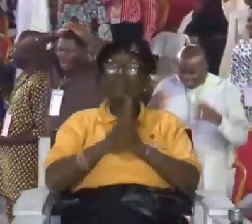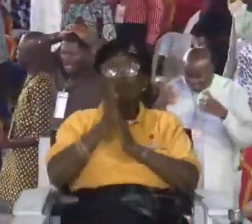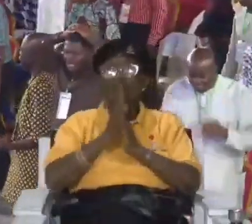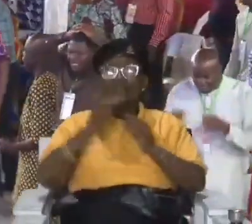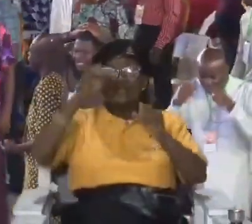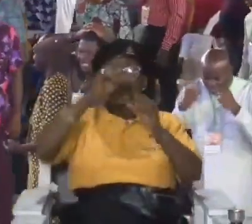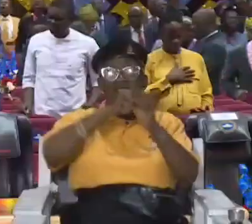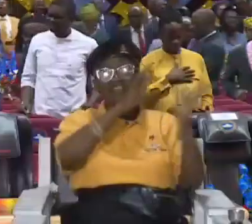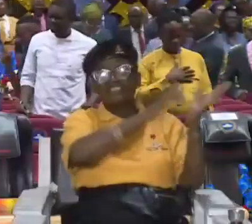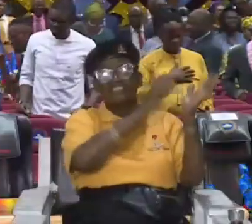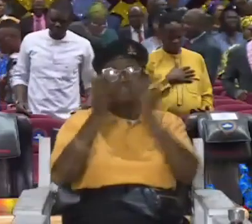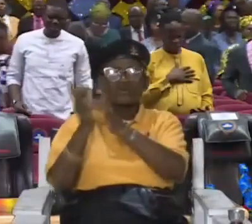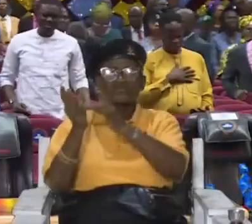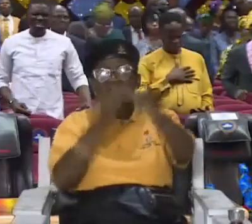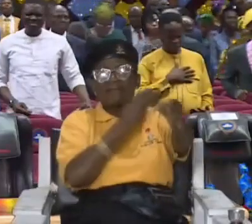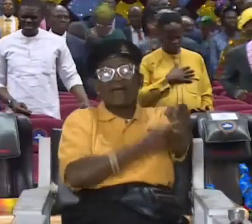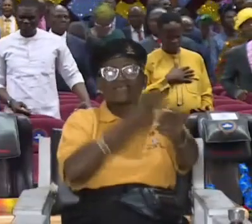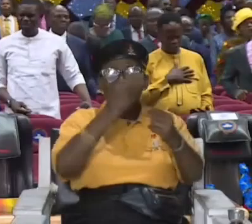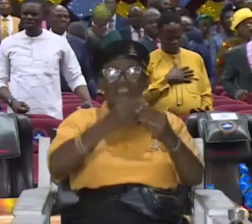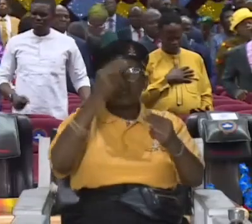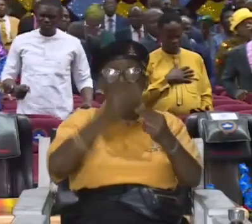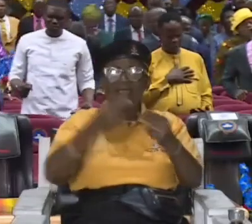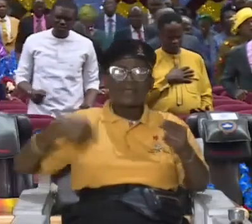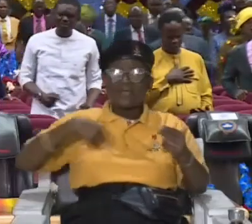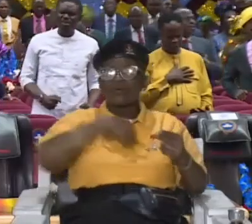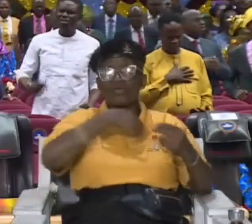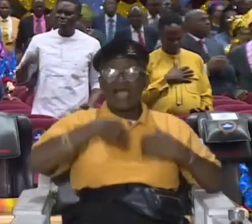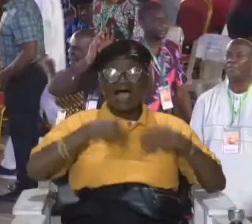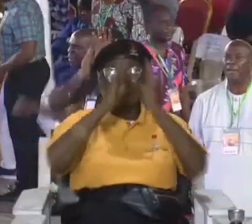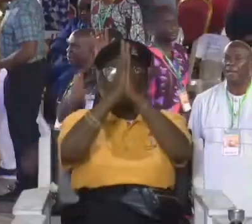In Jesus' mighty name we have prayed.